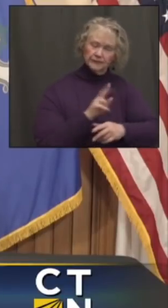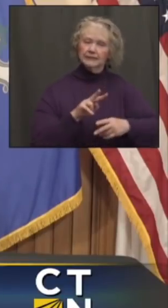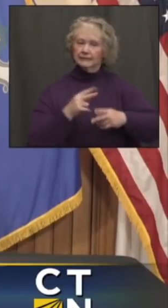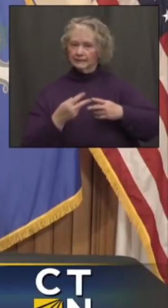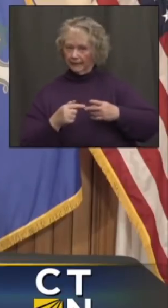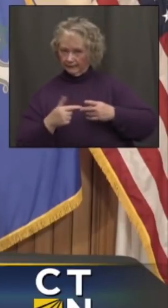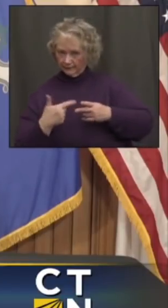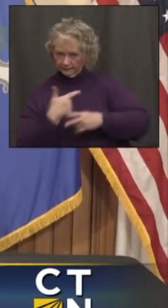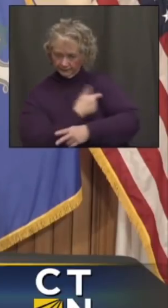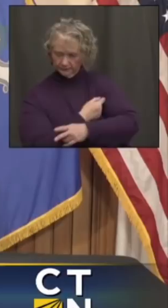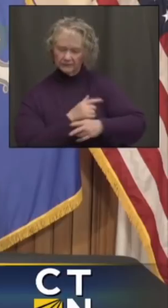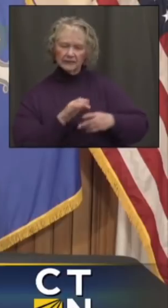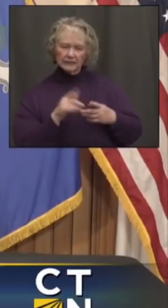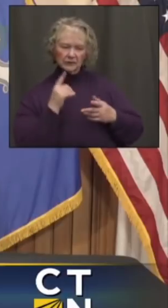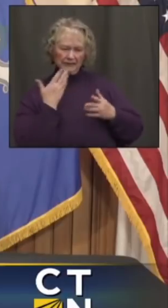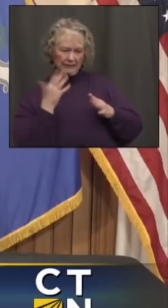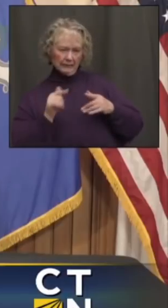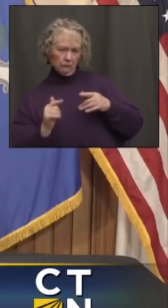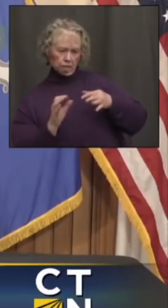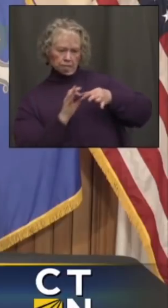The Day of New London.